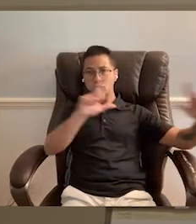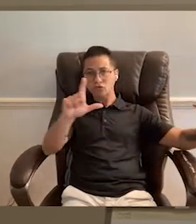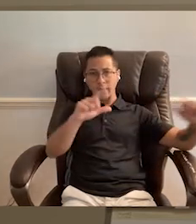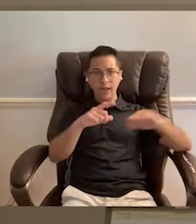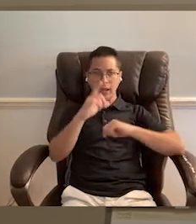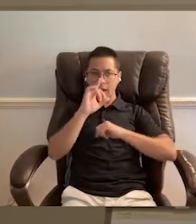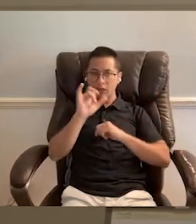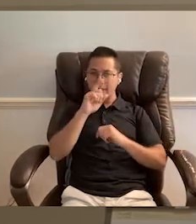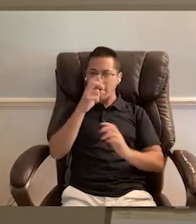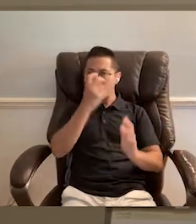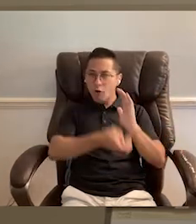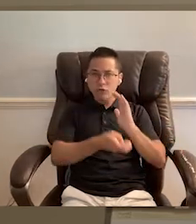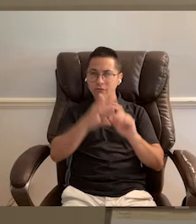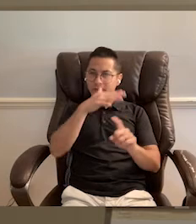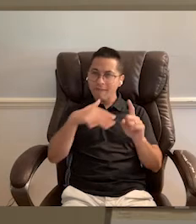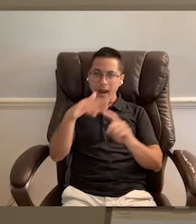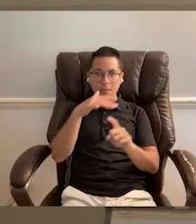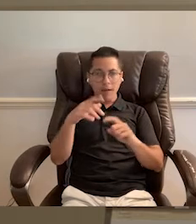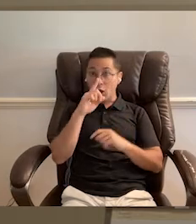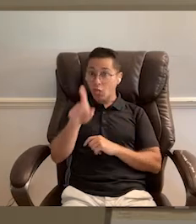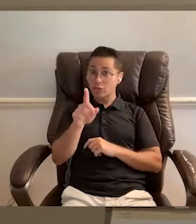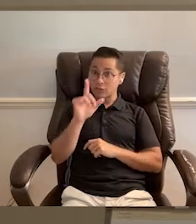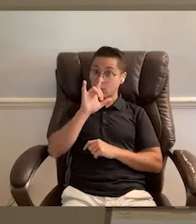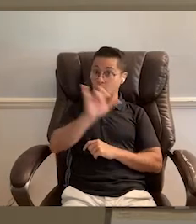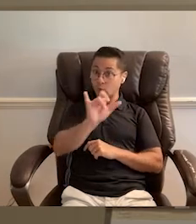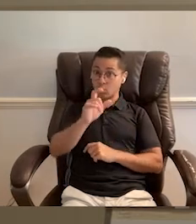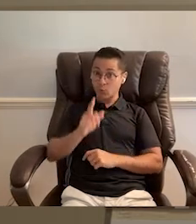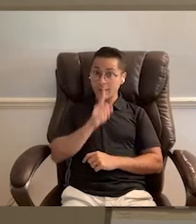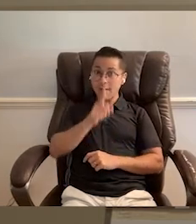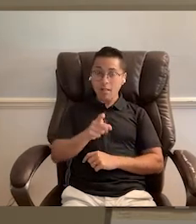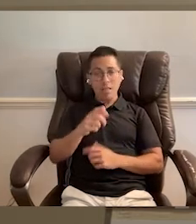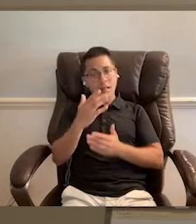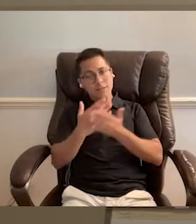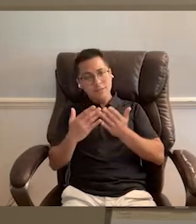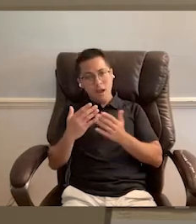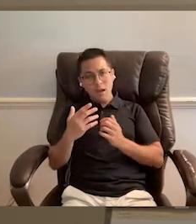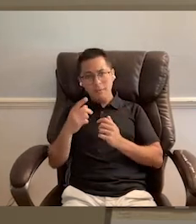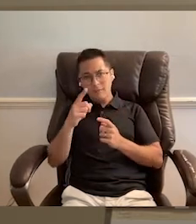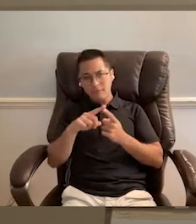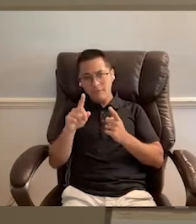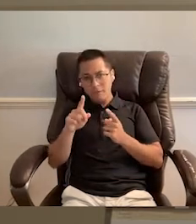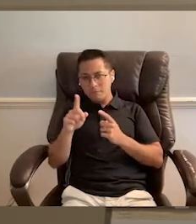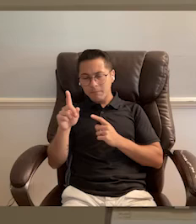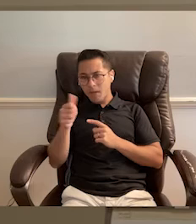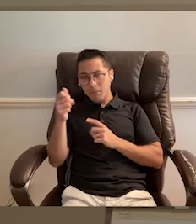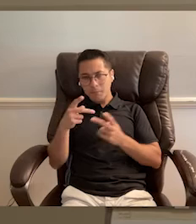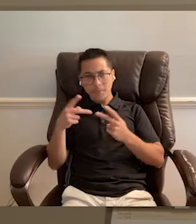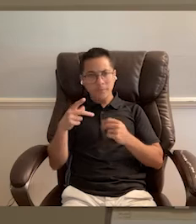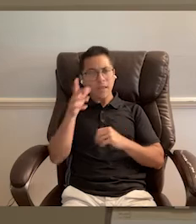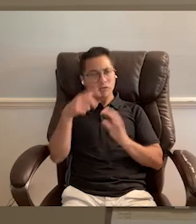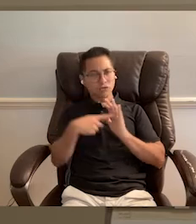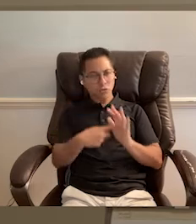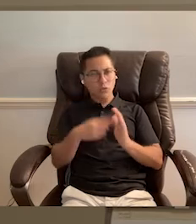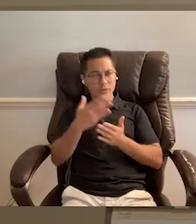So this is environmental awareness, where they have to be aware of the environment. If there are puddles or there are people walking around or cars and so forth. So